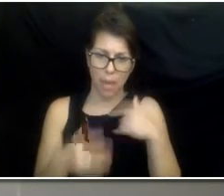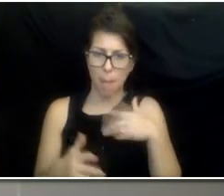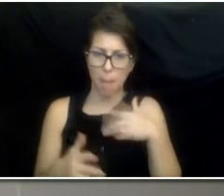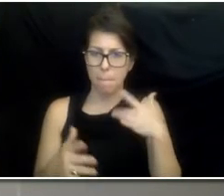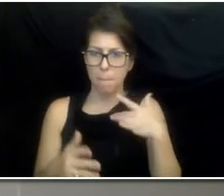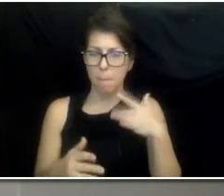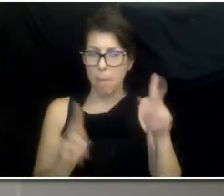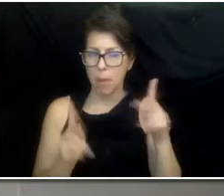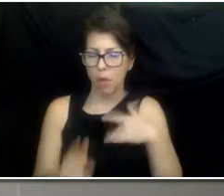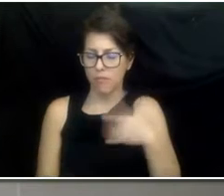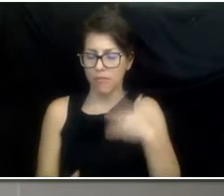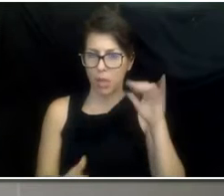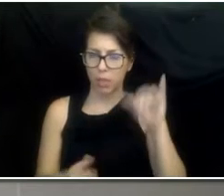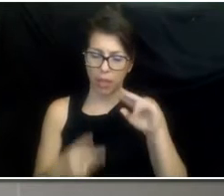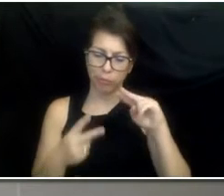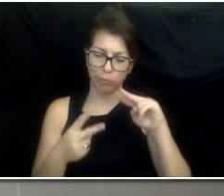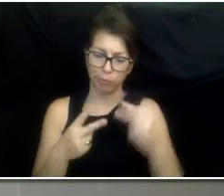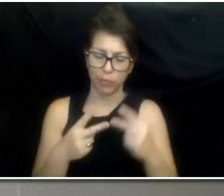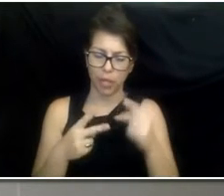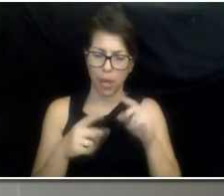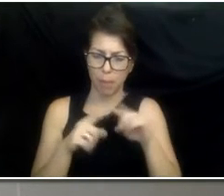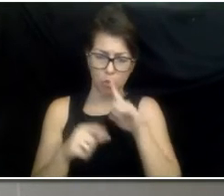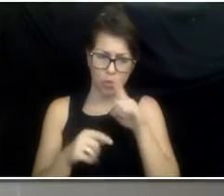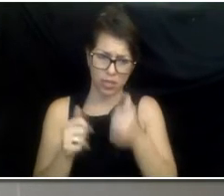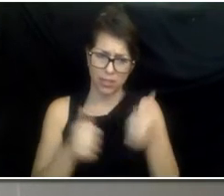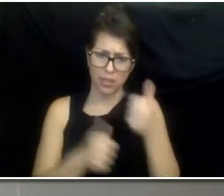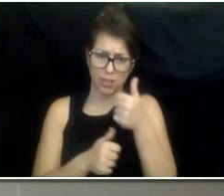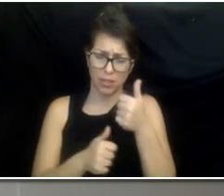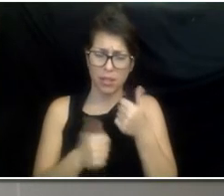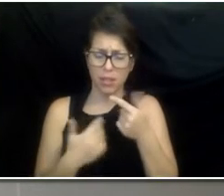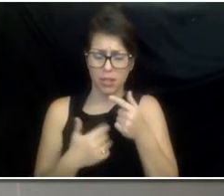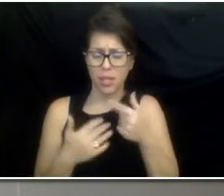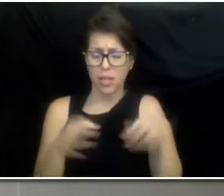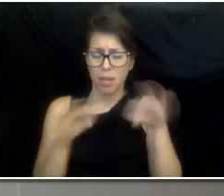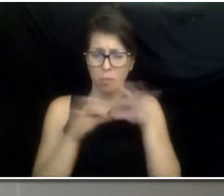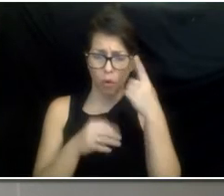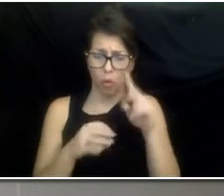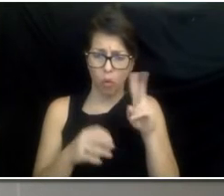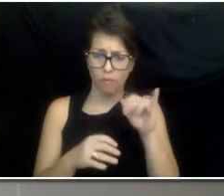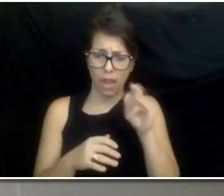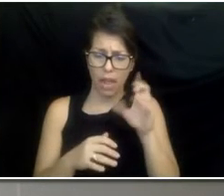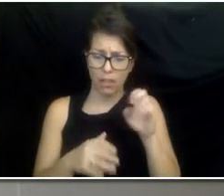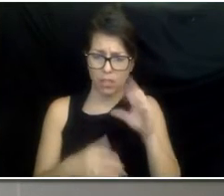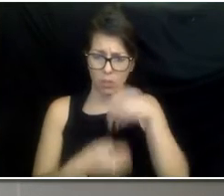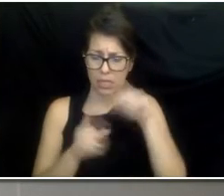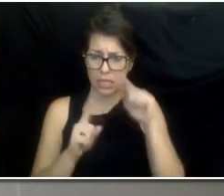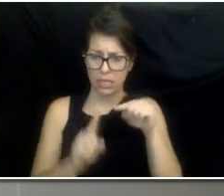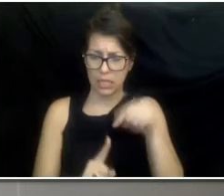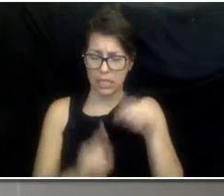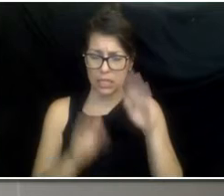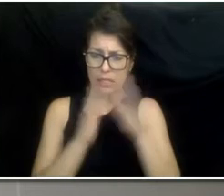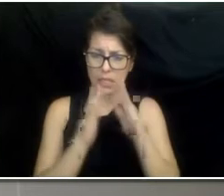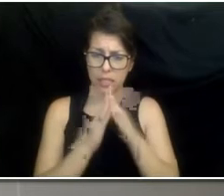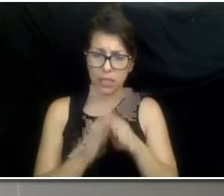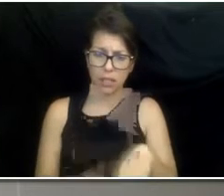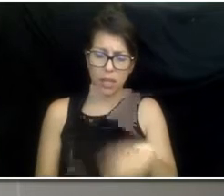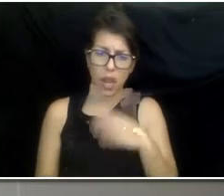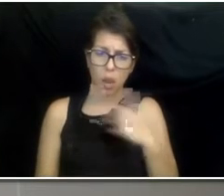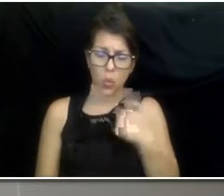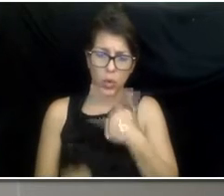essential to help fill those cracks and give Partners victims of of uh violence a path to safety thank you so much for your